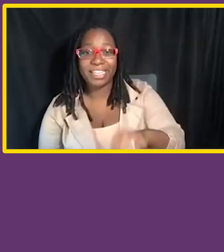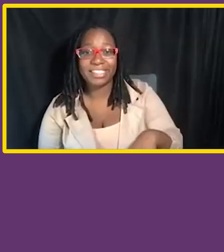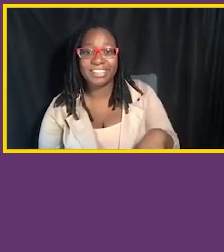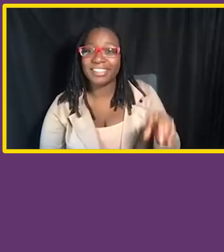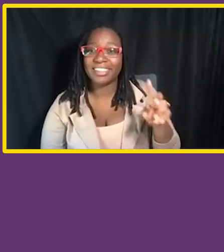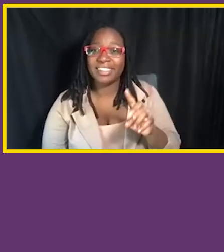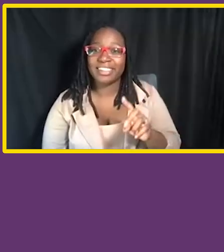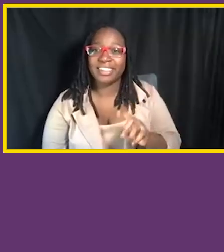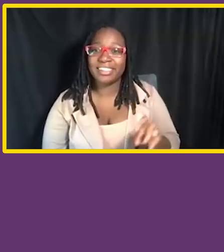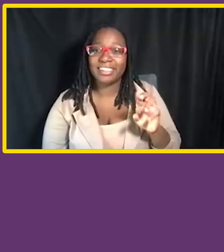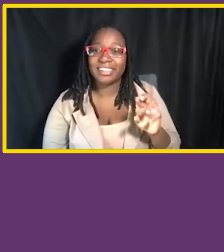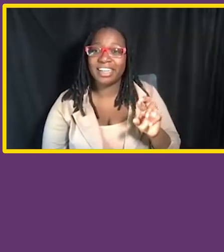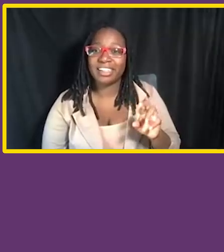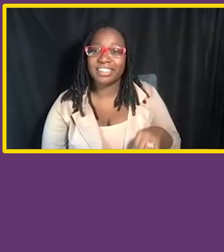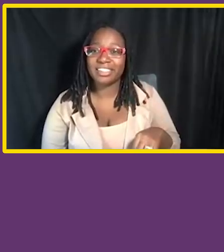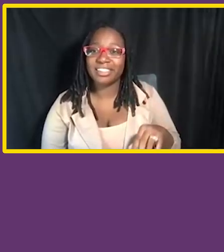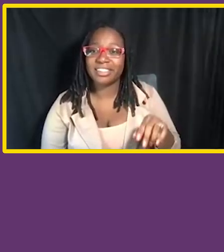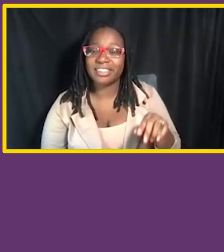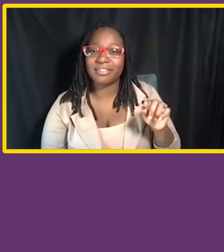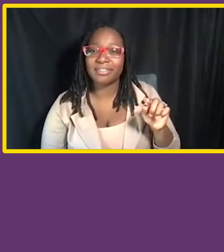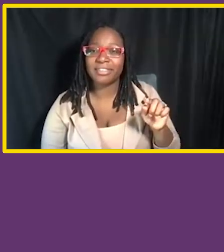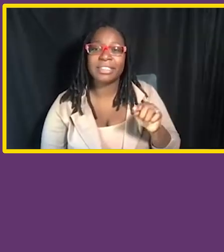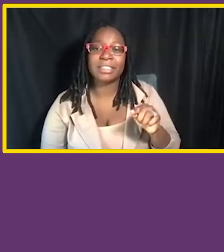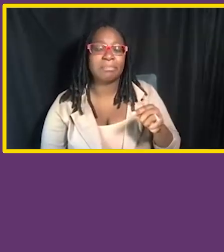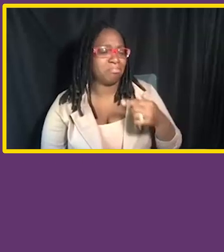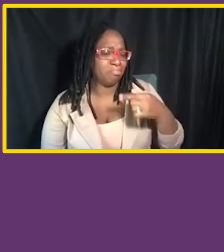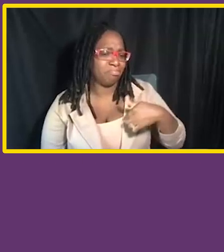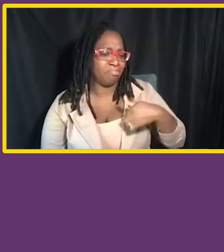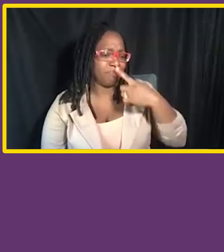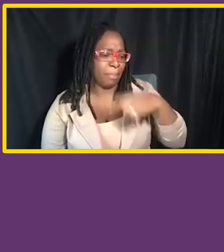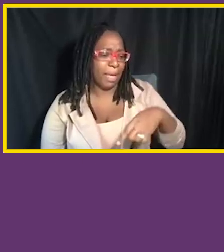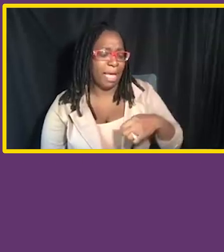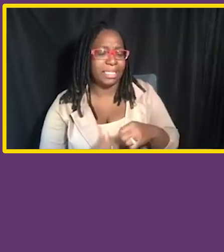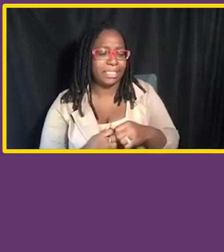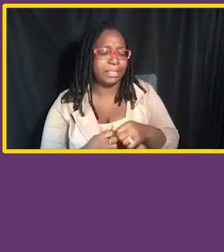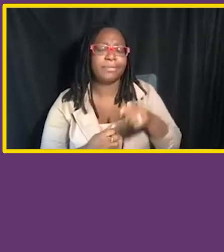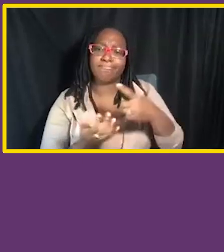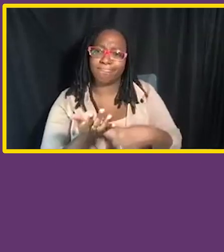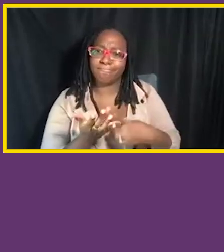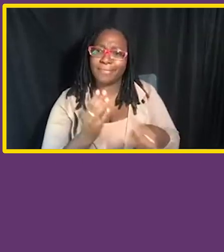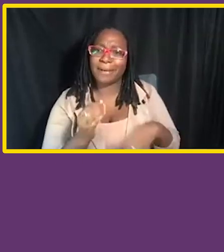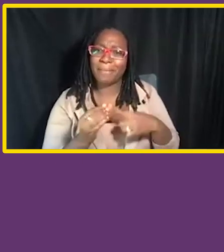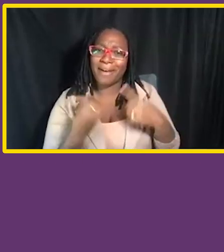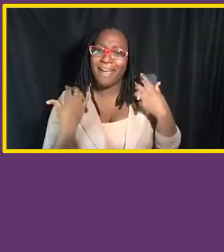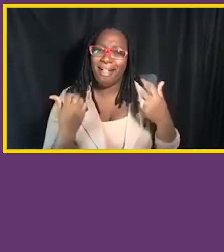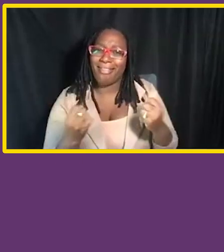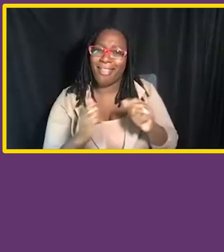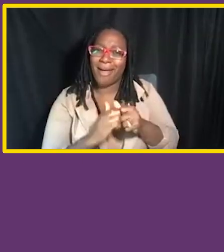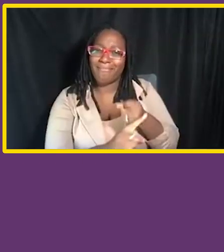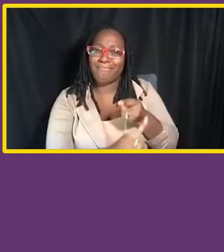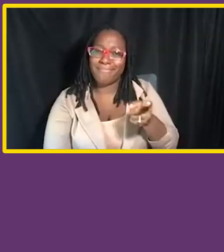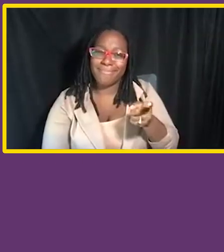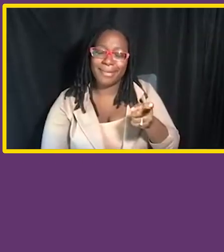Sure, I can go. I really appreciate, Jaya, that you're speaking so directly about the health implications. And it makes me think